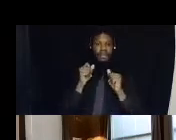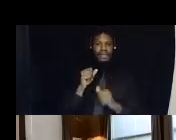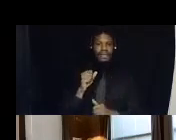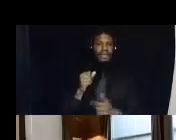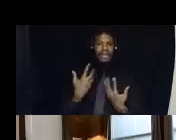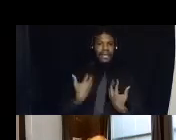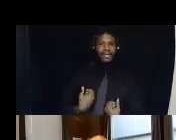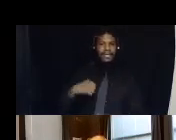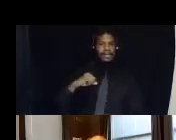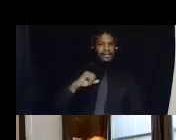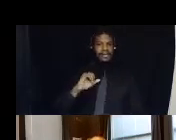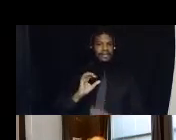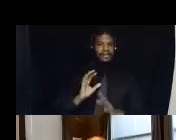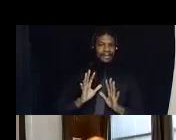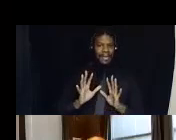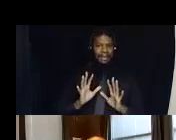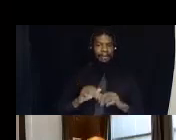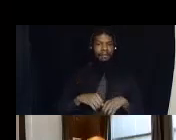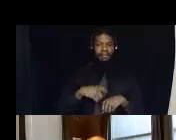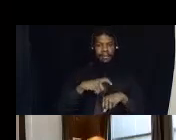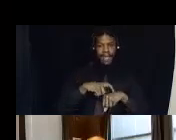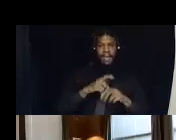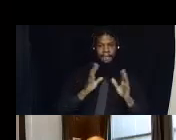time capsules, light.